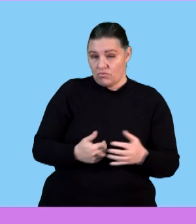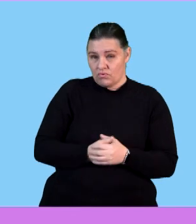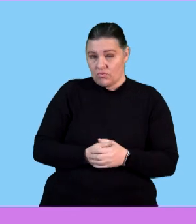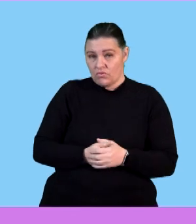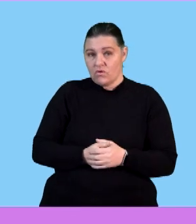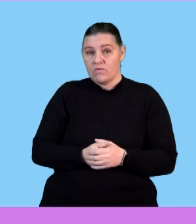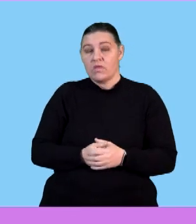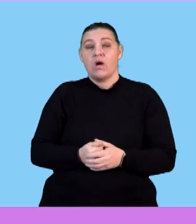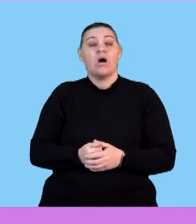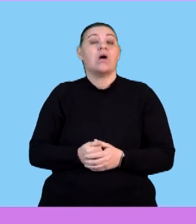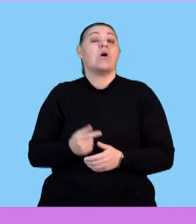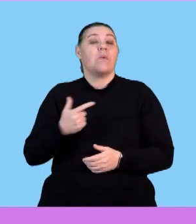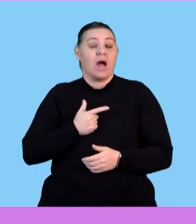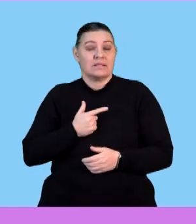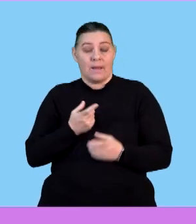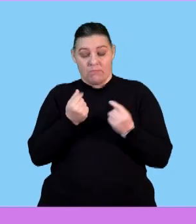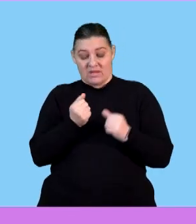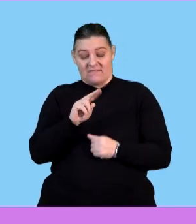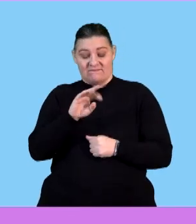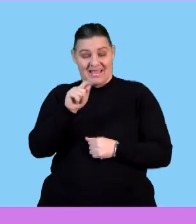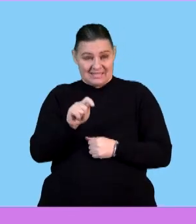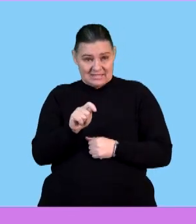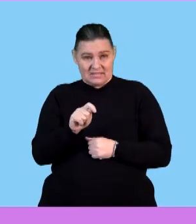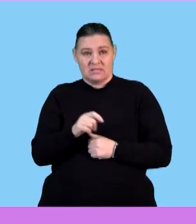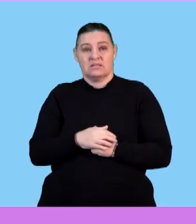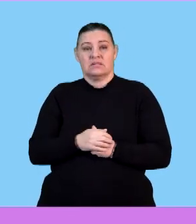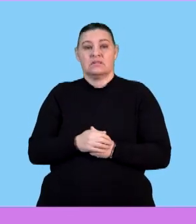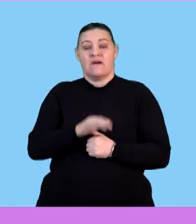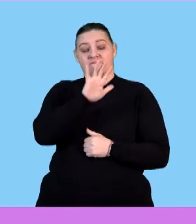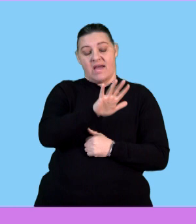So we take the price including VAT,